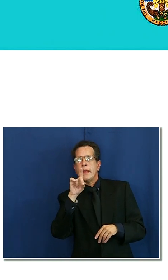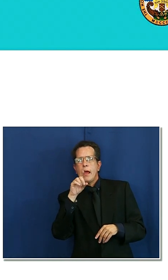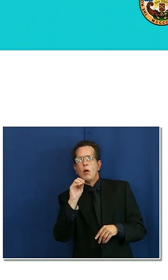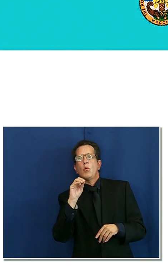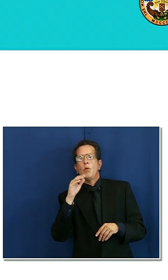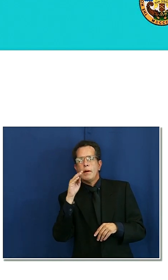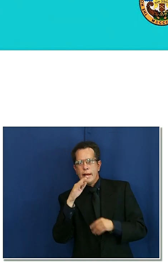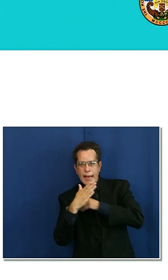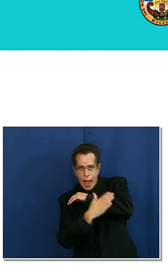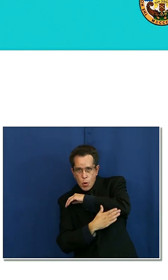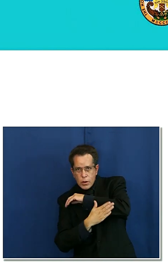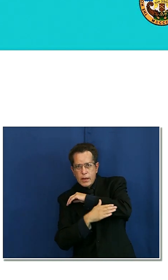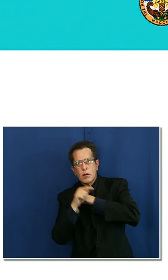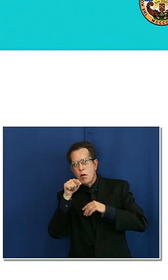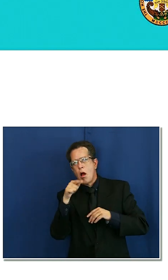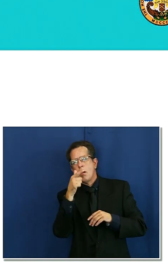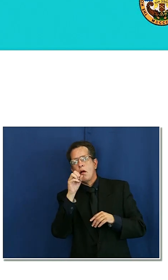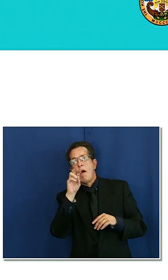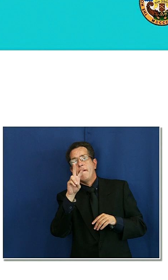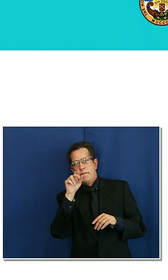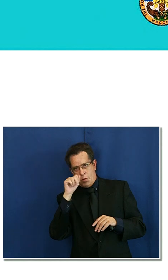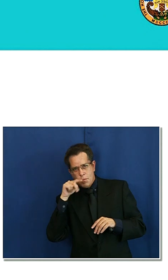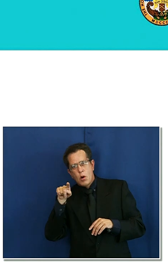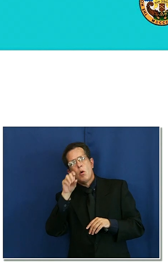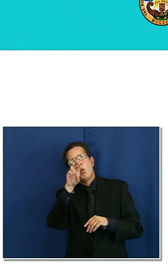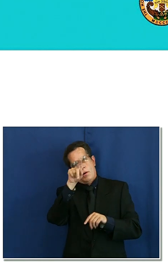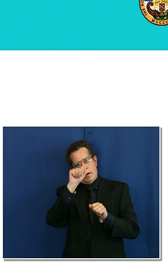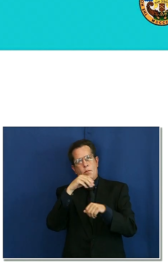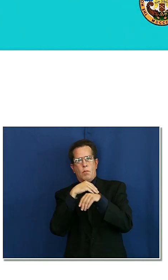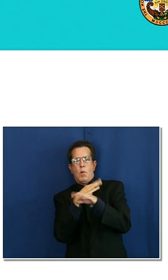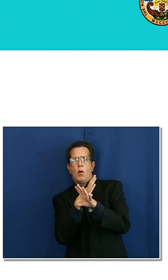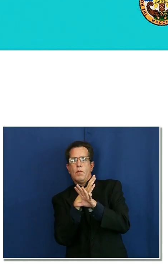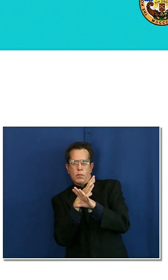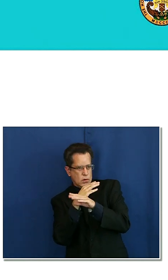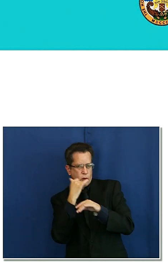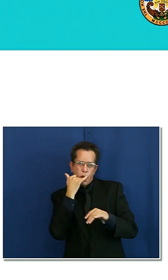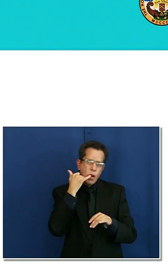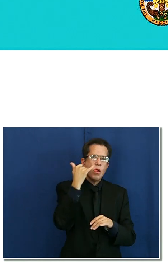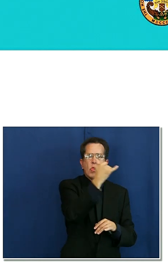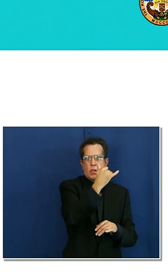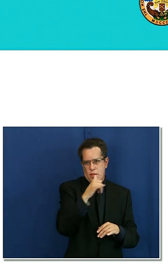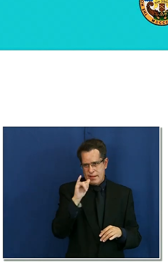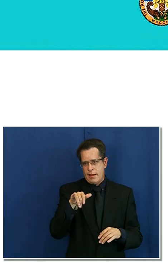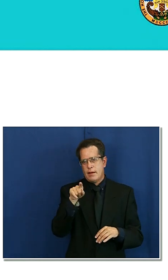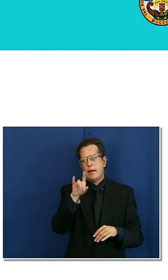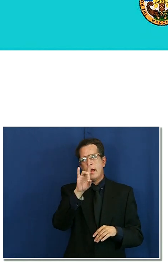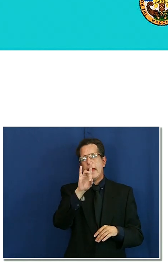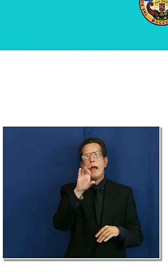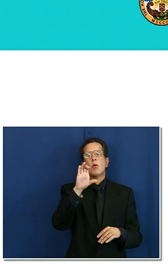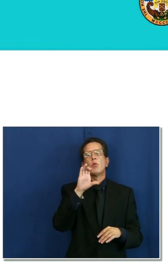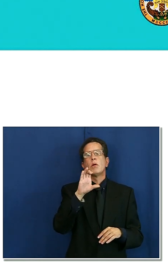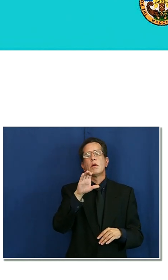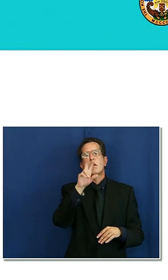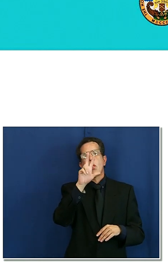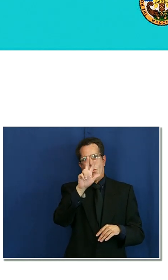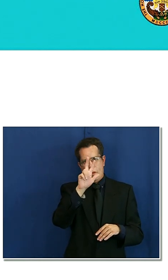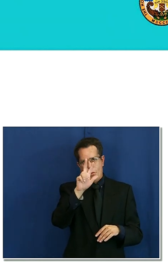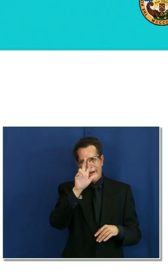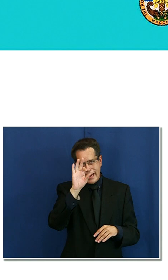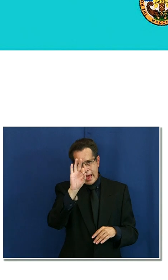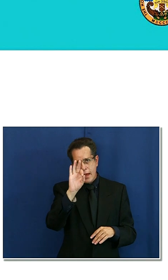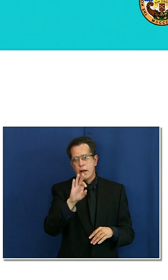www.aging.sandiegocounty.gov or call the Aging and Independent Services Call Center at